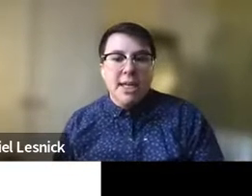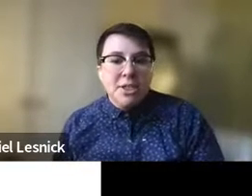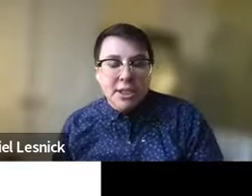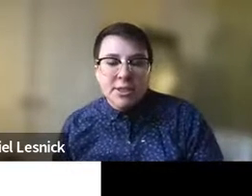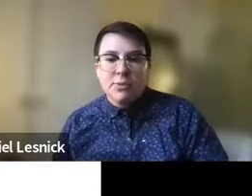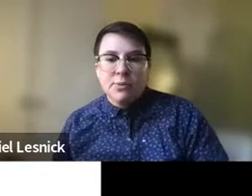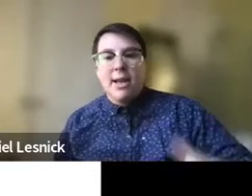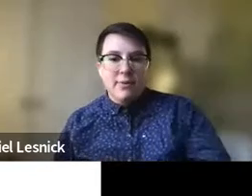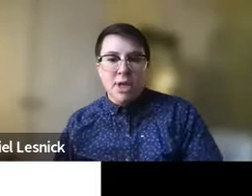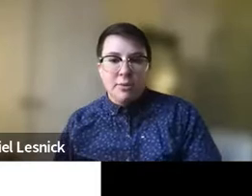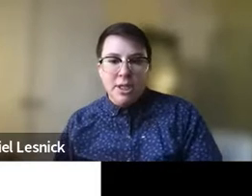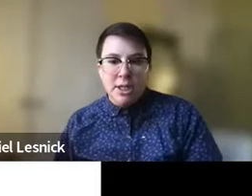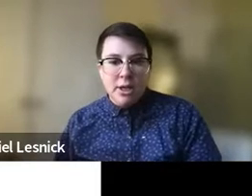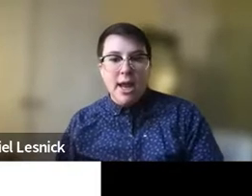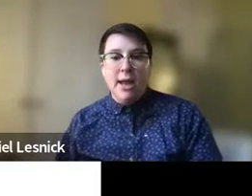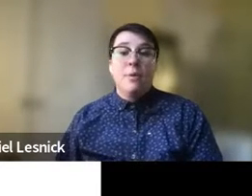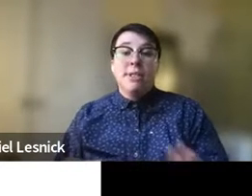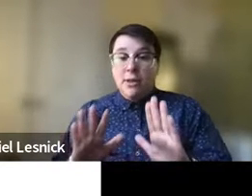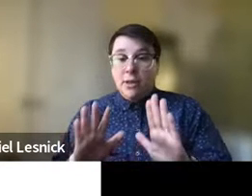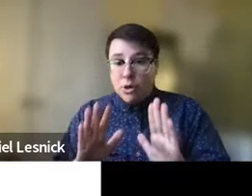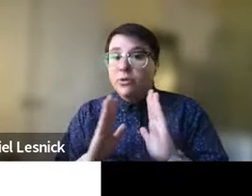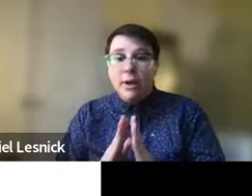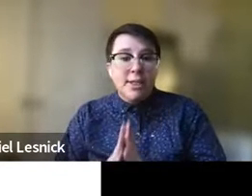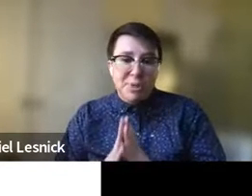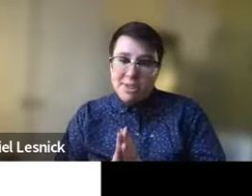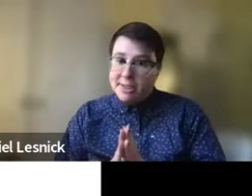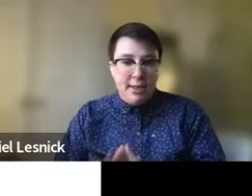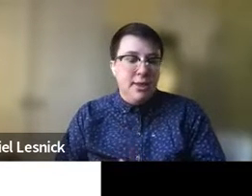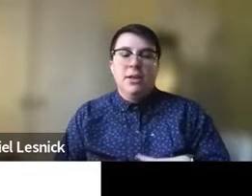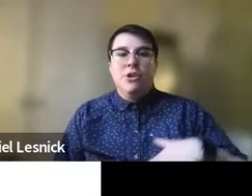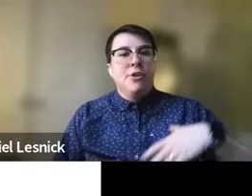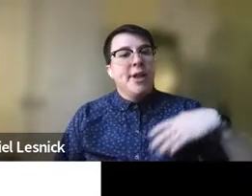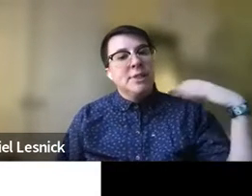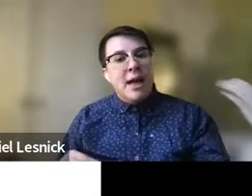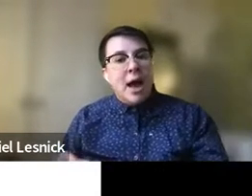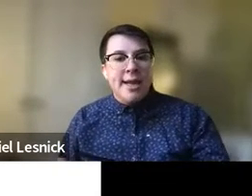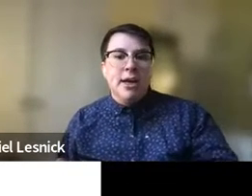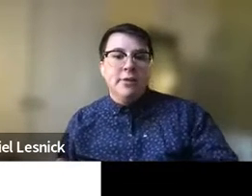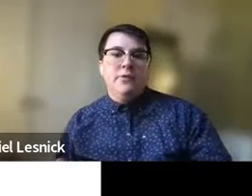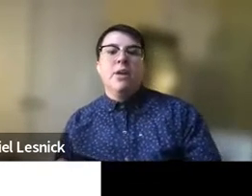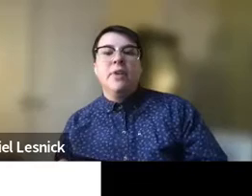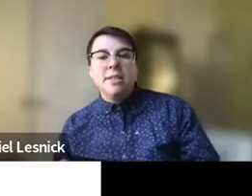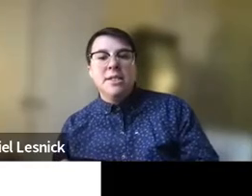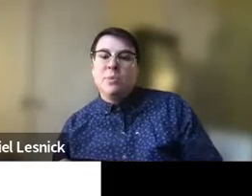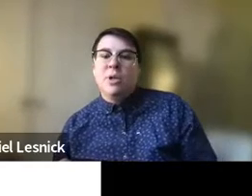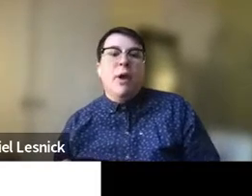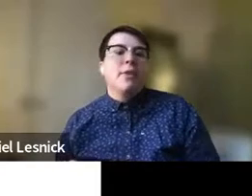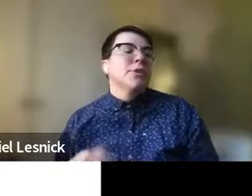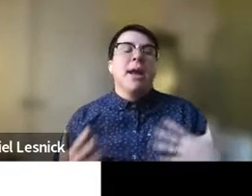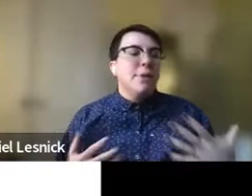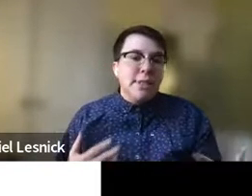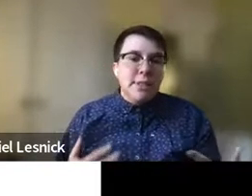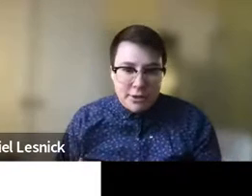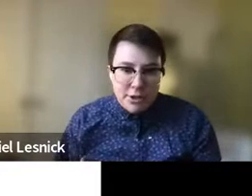academic accommodations when I gave them documentation, and I was told very explicitly that it was not an unfair advantage, but